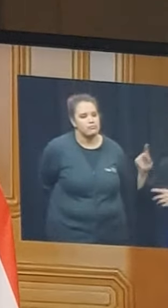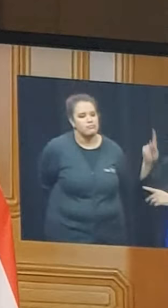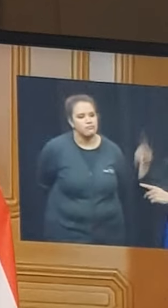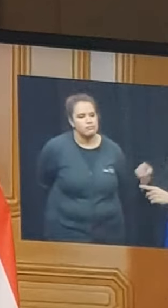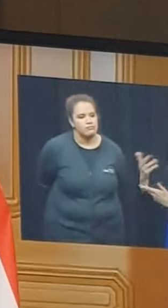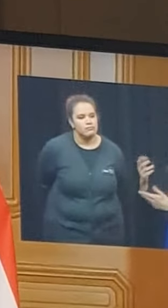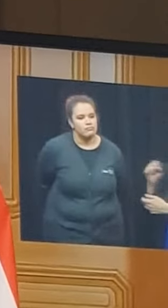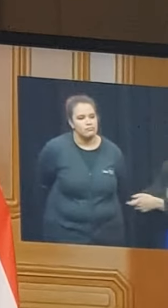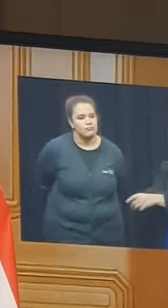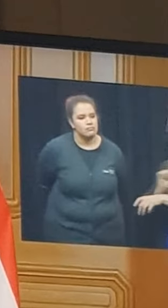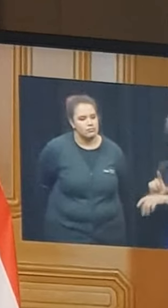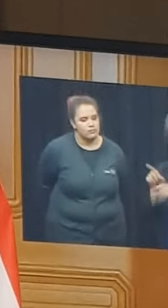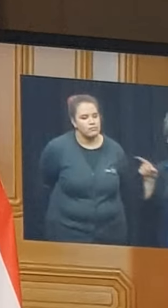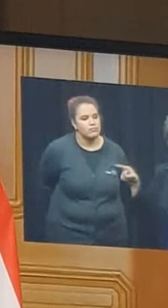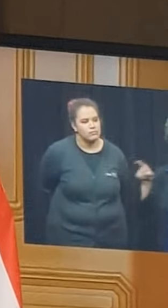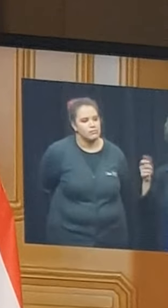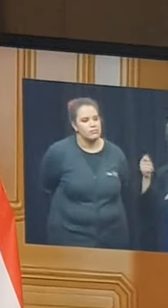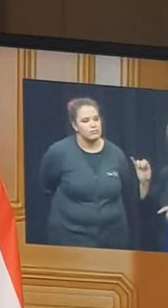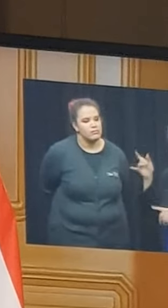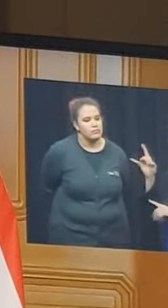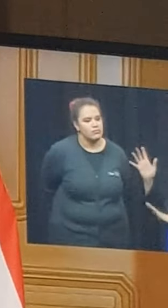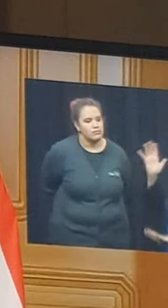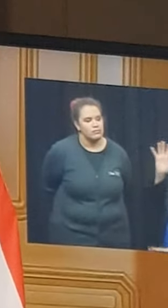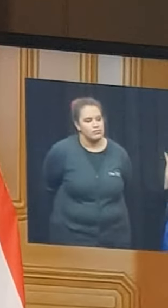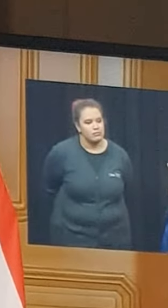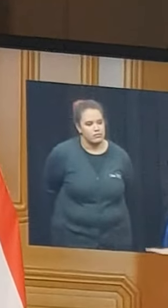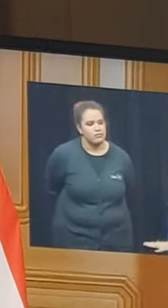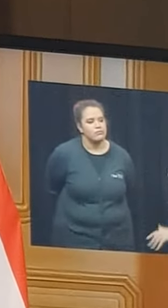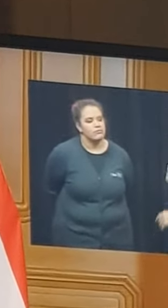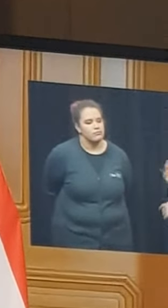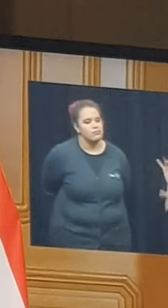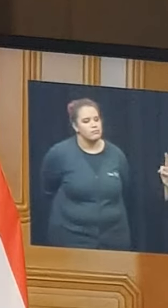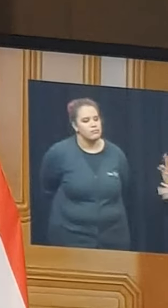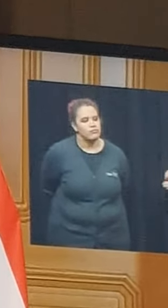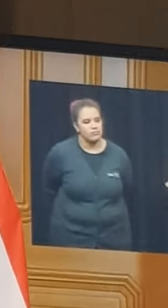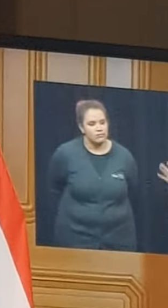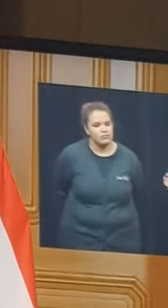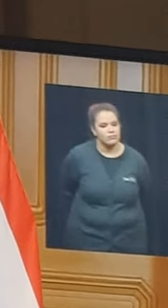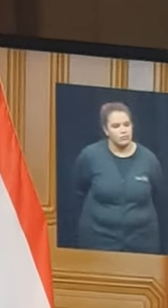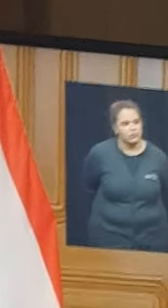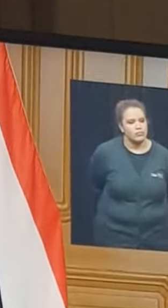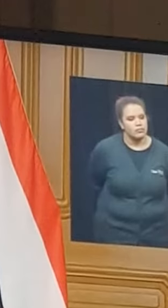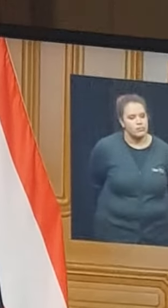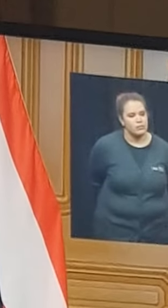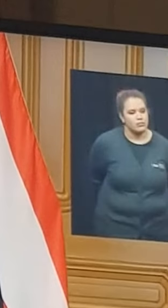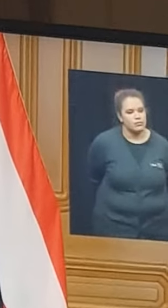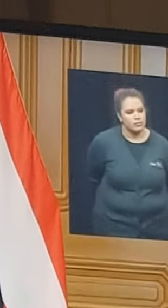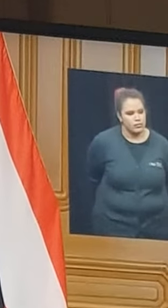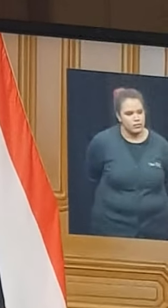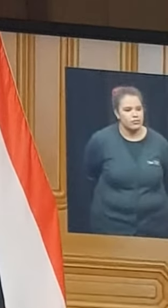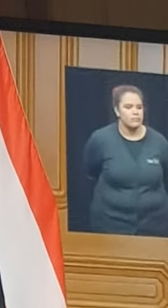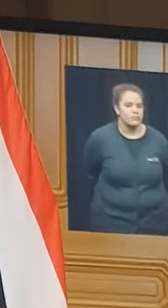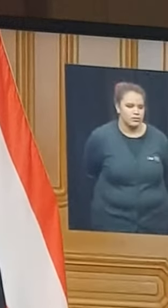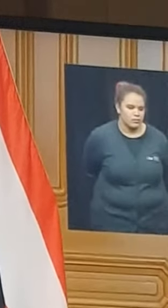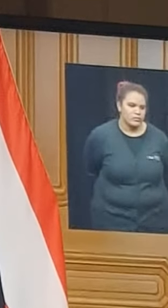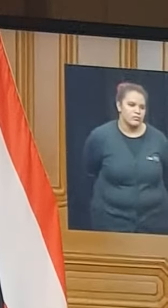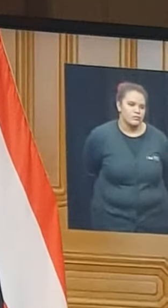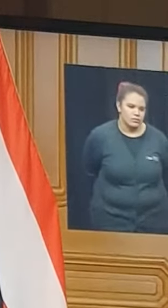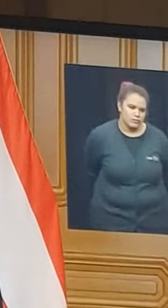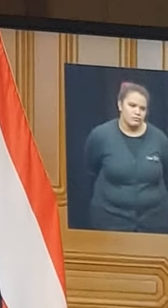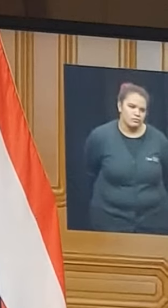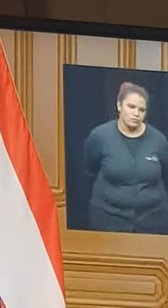1918 pandemic. 102 years ago, Oh, yeah, when plumbing wasn't existent,